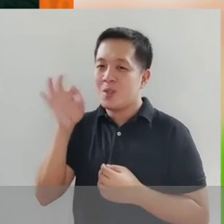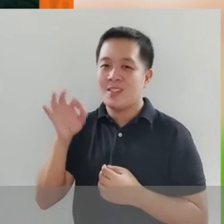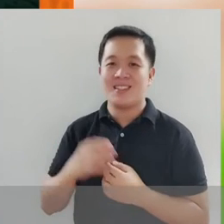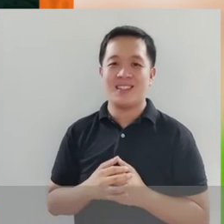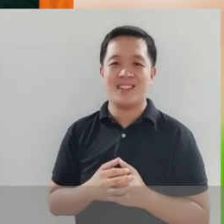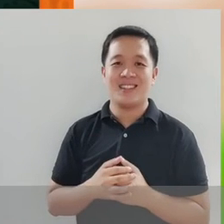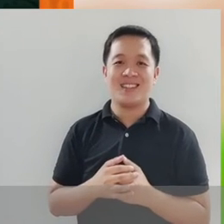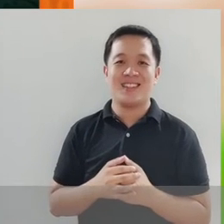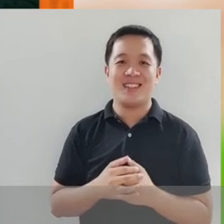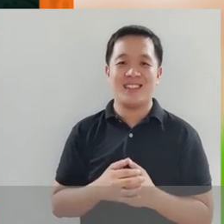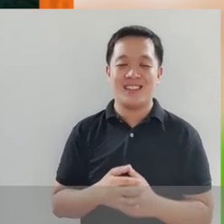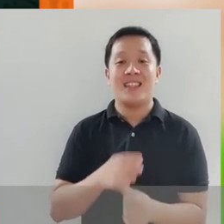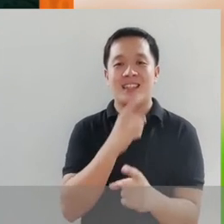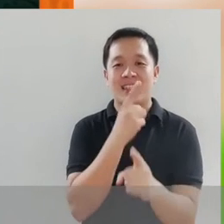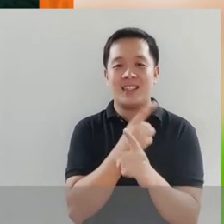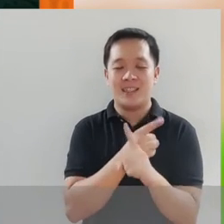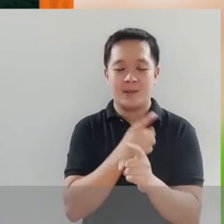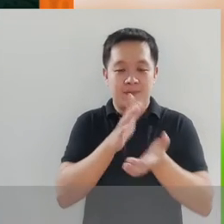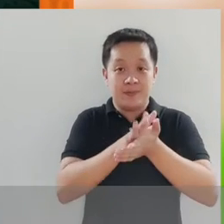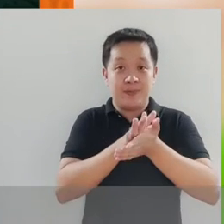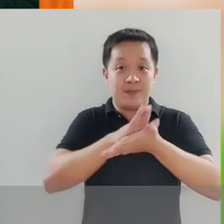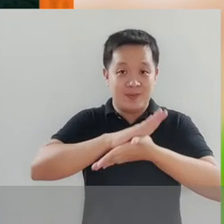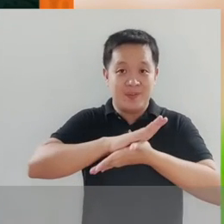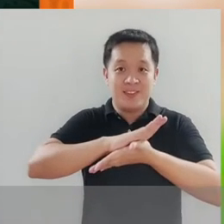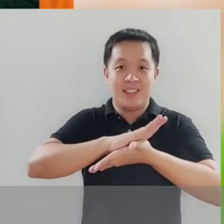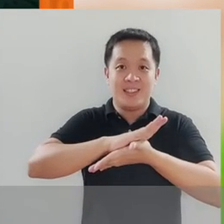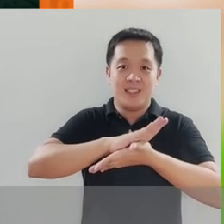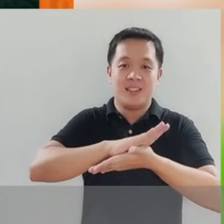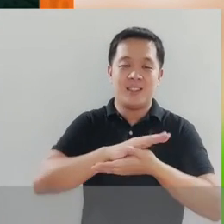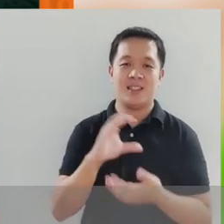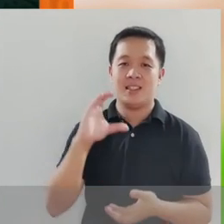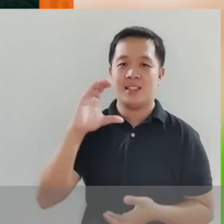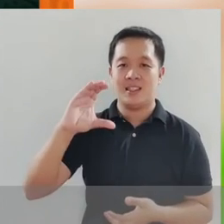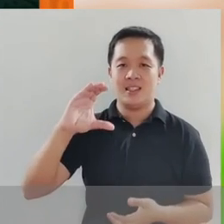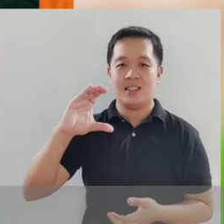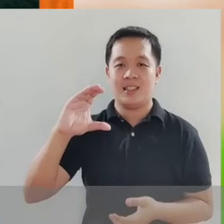You got it! It is cheese.